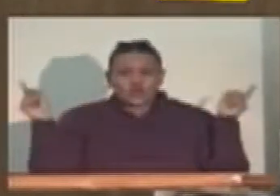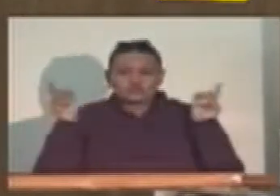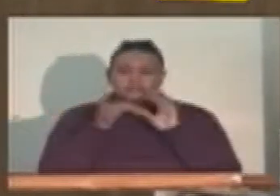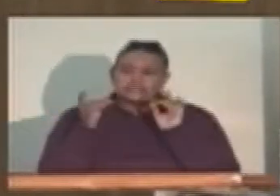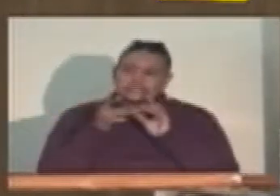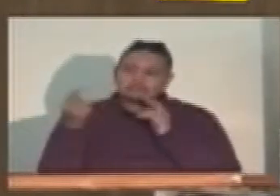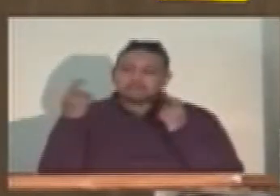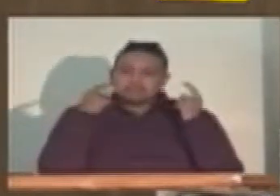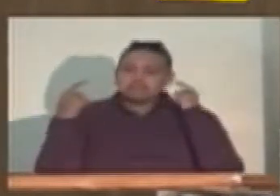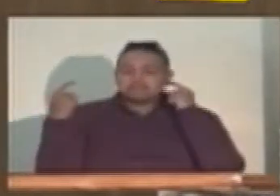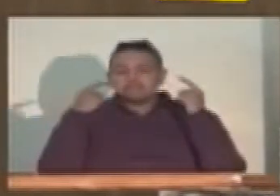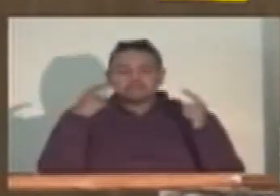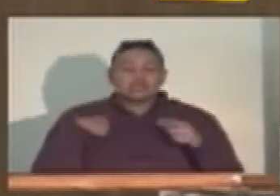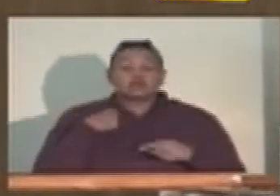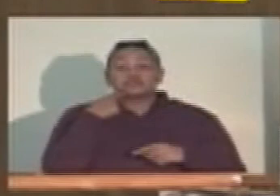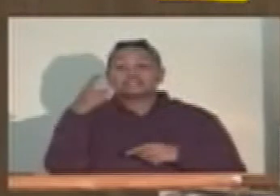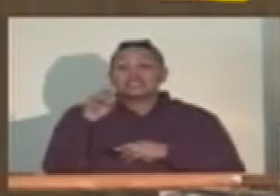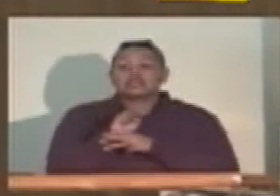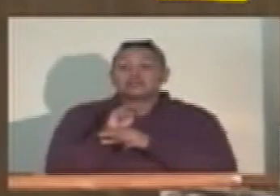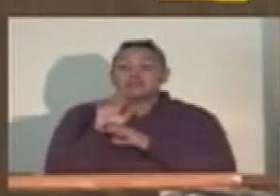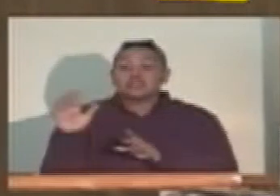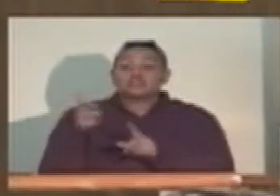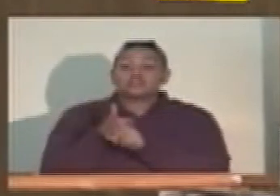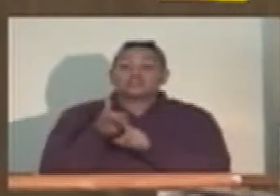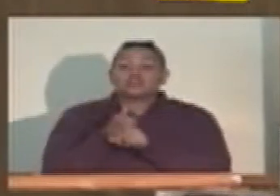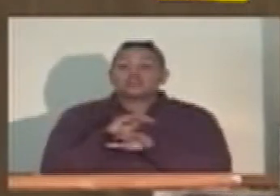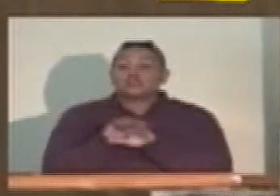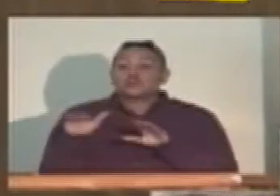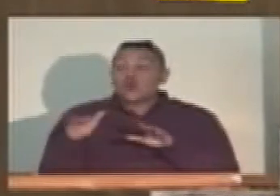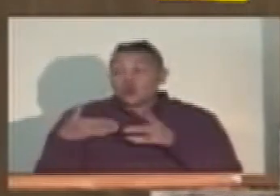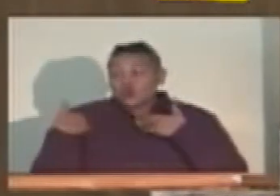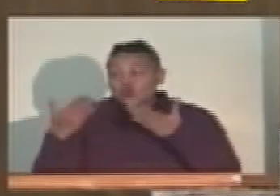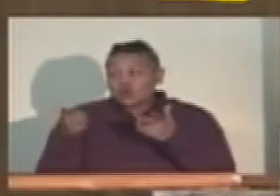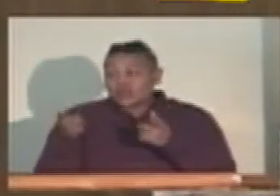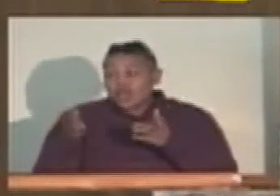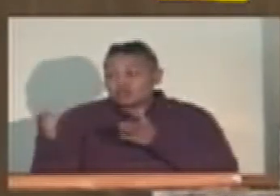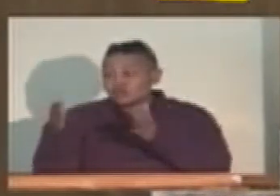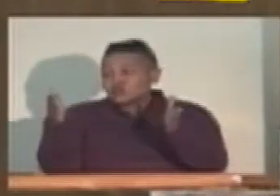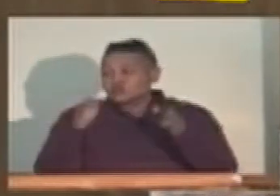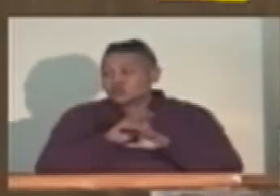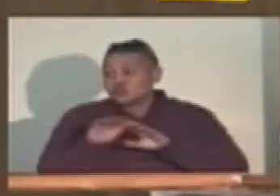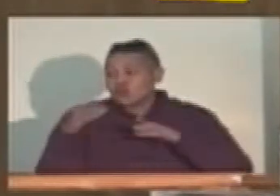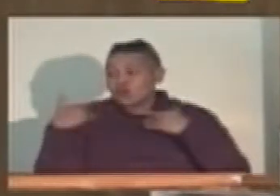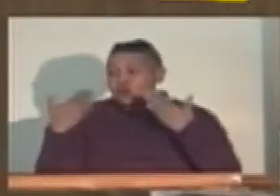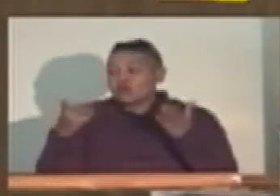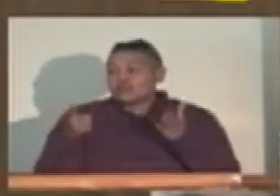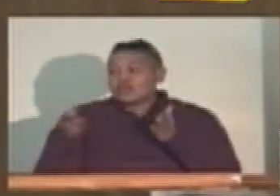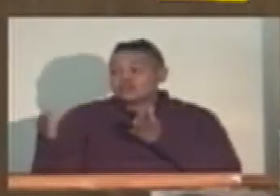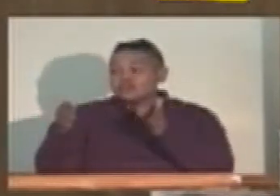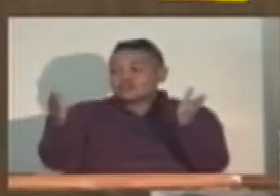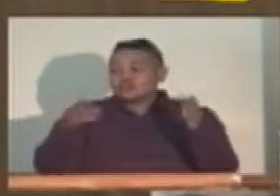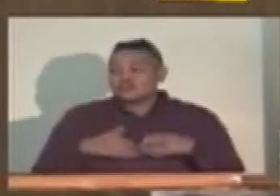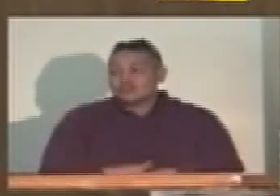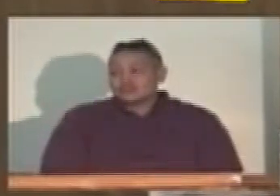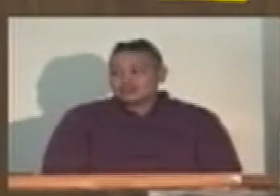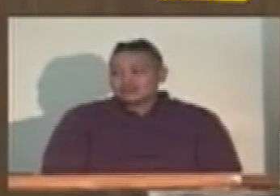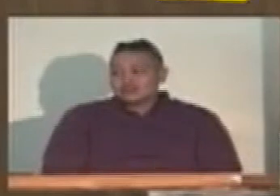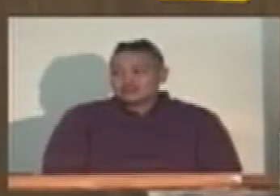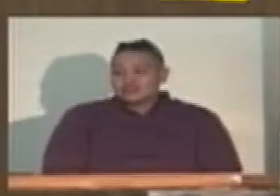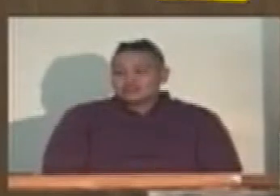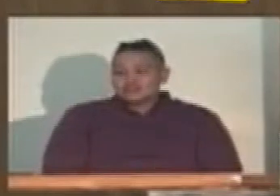made. And we say to the minister, don't go that route. No. Don't go that route. Mr.